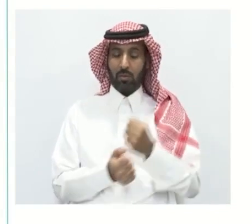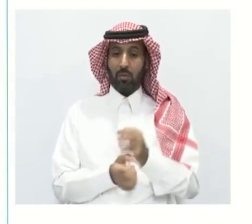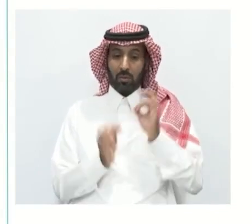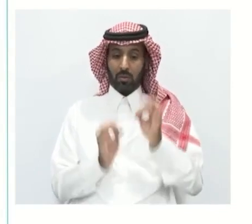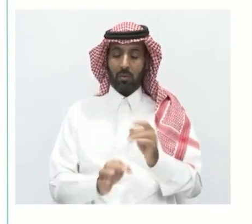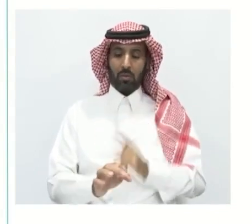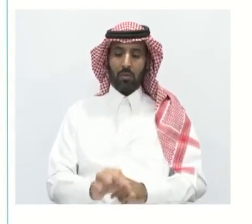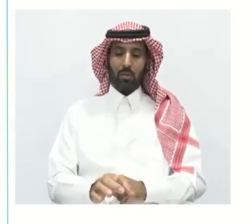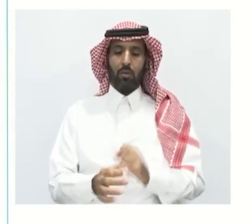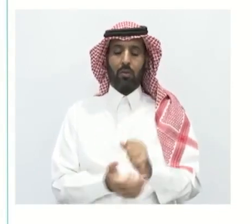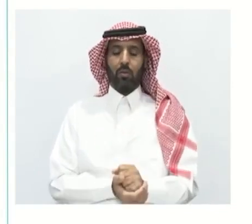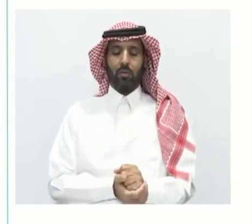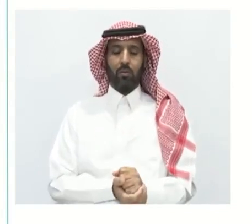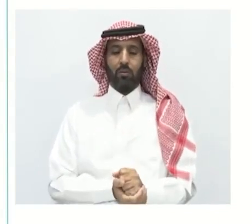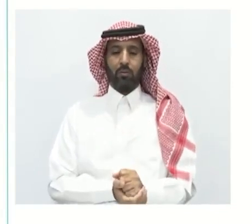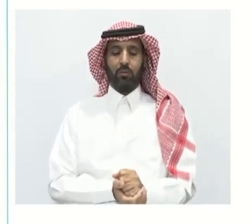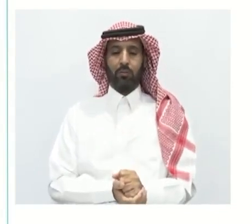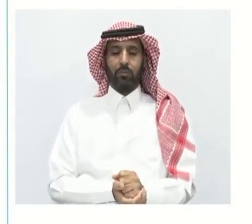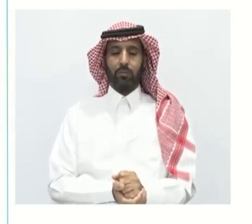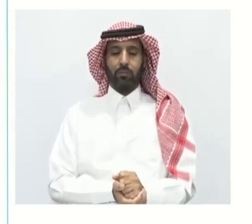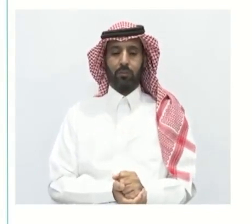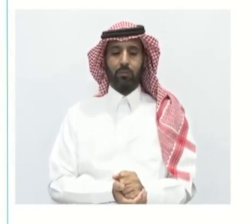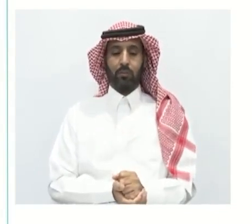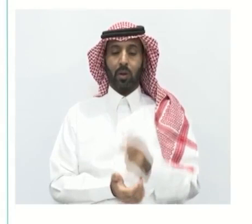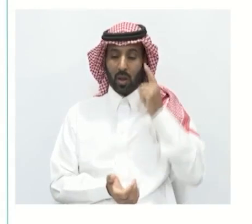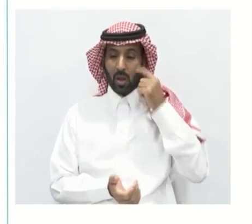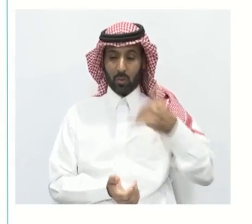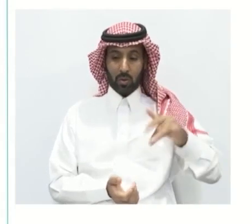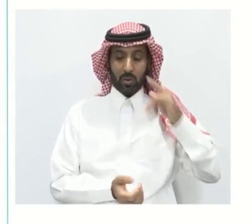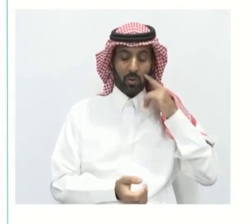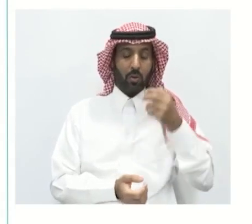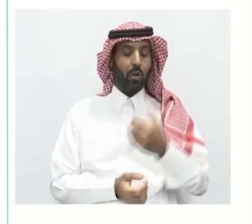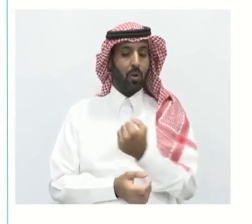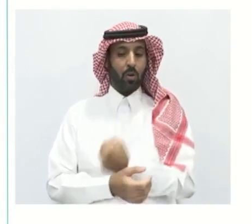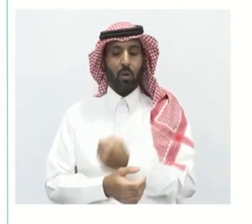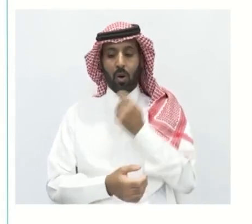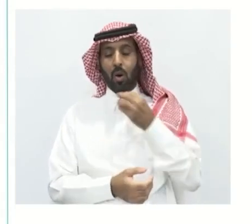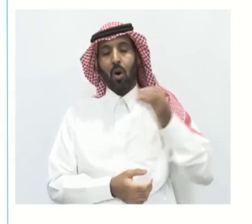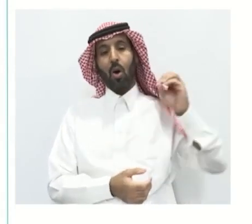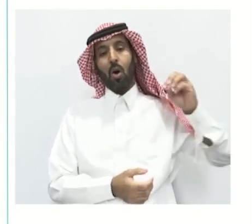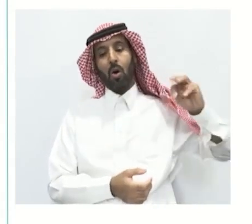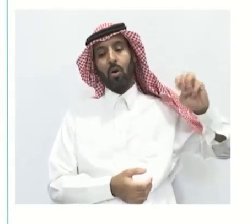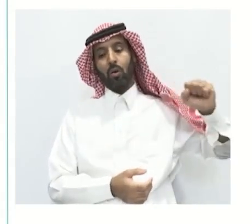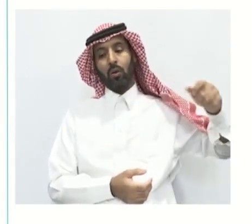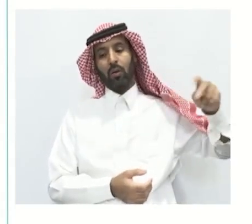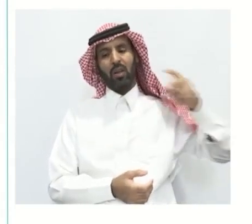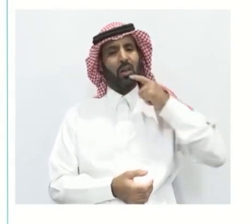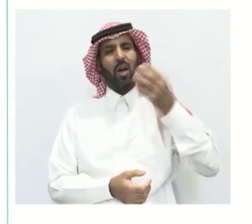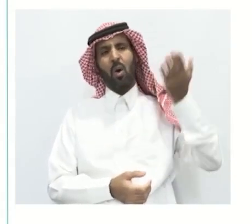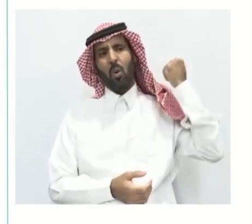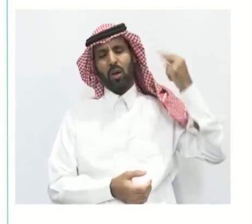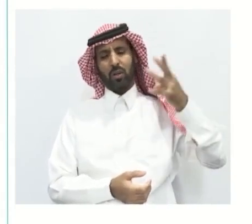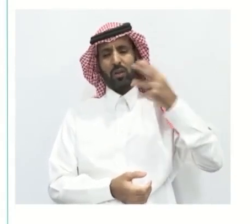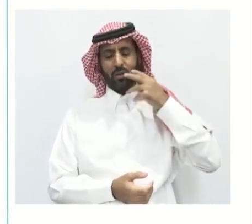exact time of the event happening. I went to Oman 3 years ago. It tells us that it's